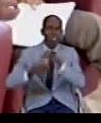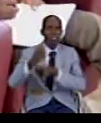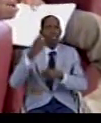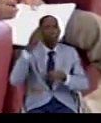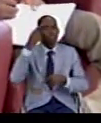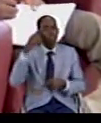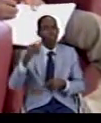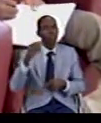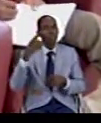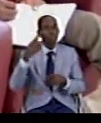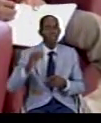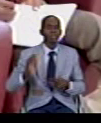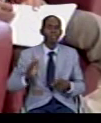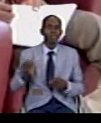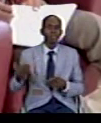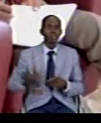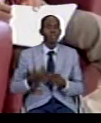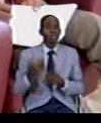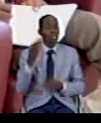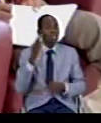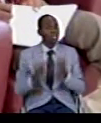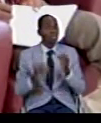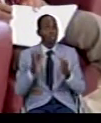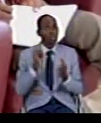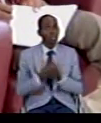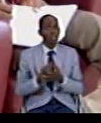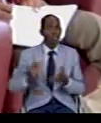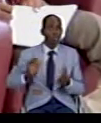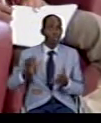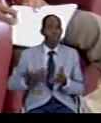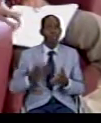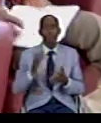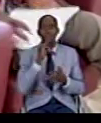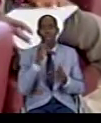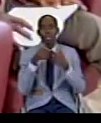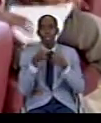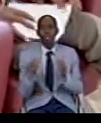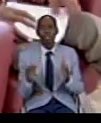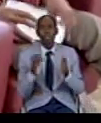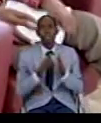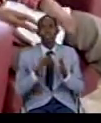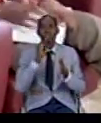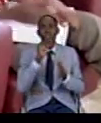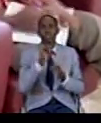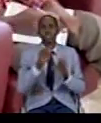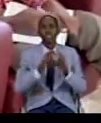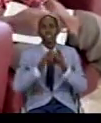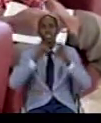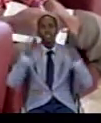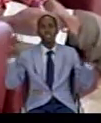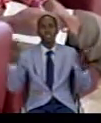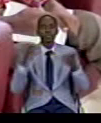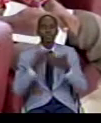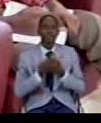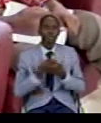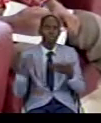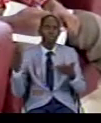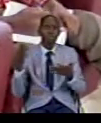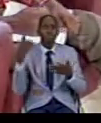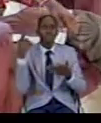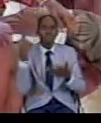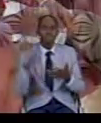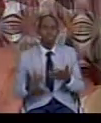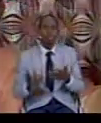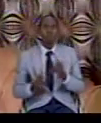his soul? If that soul is lost, it's a great waste, the grievous